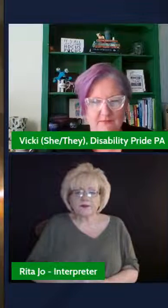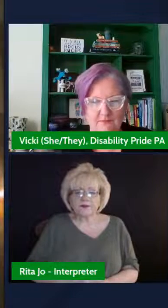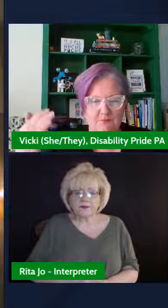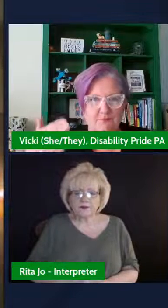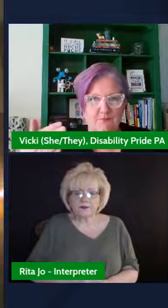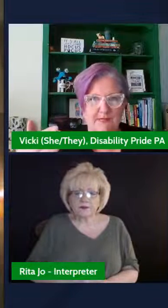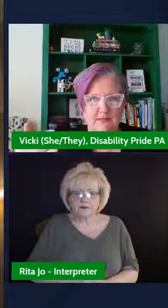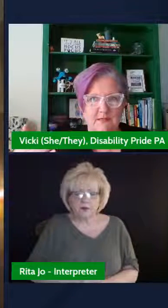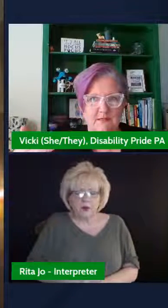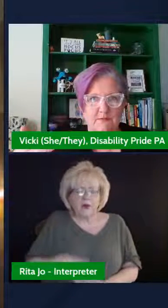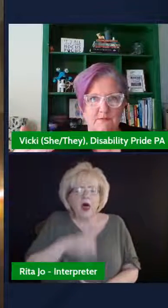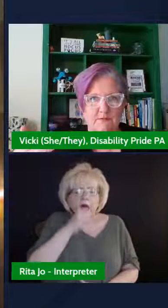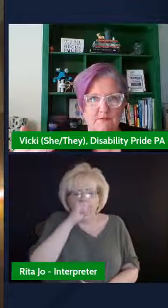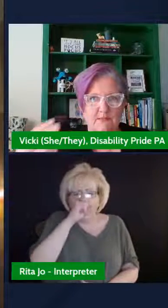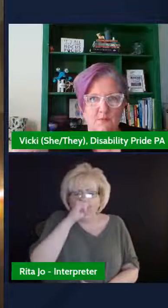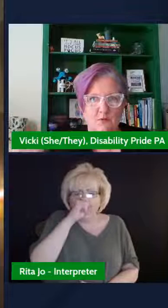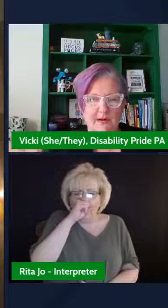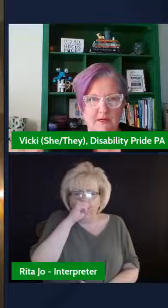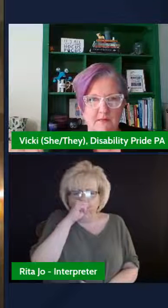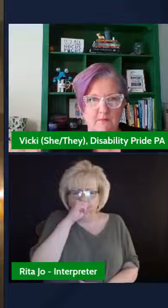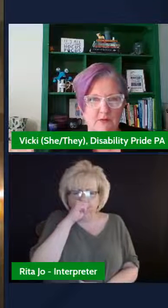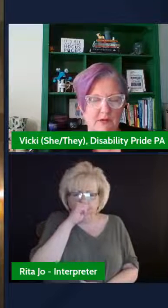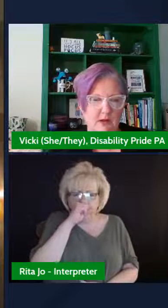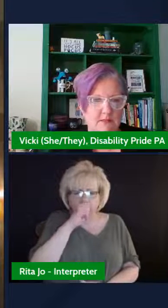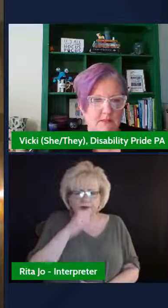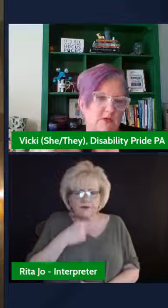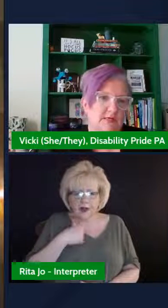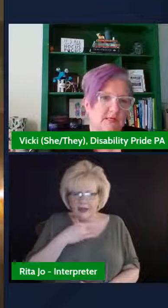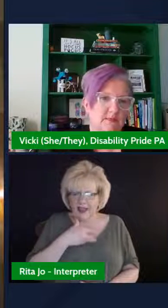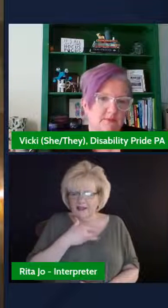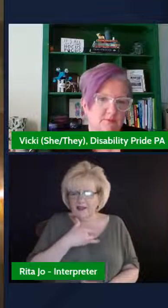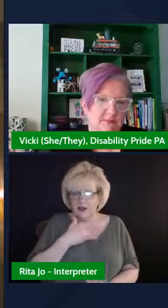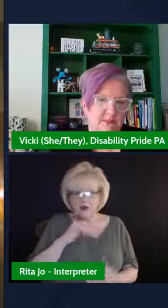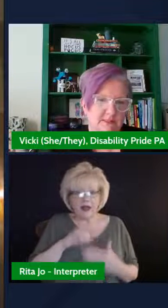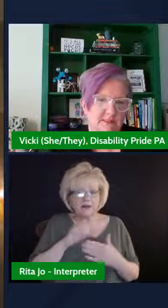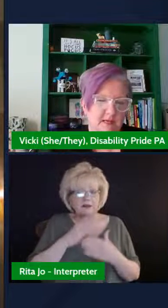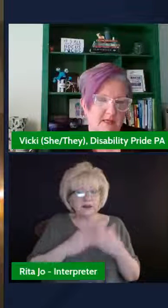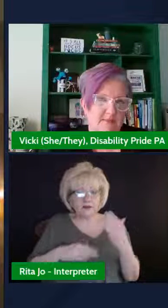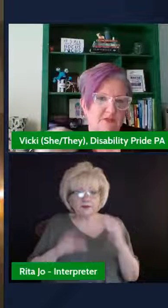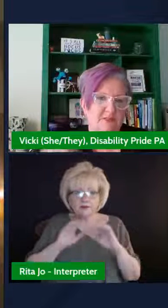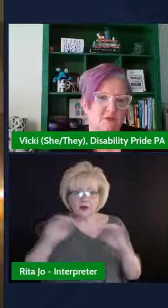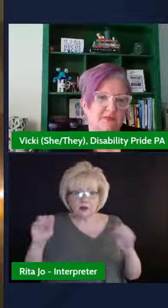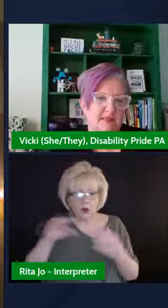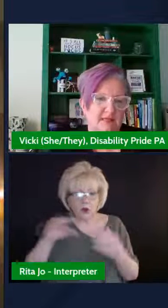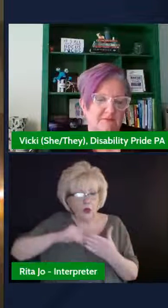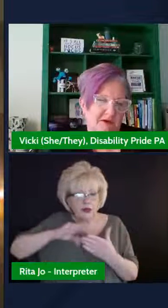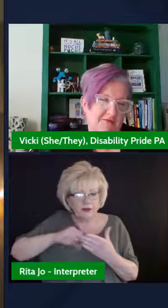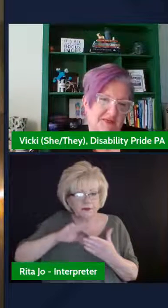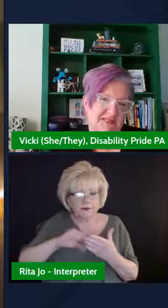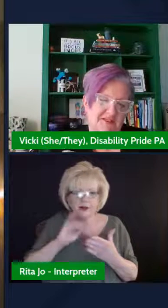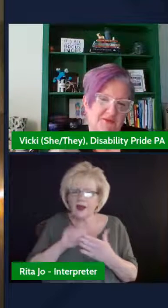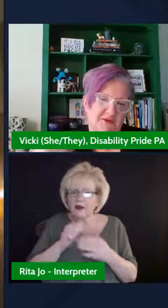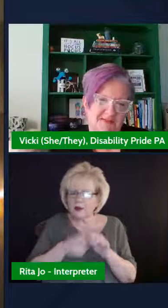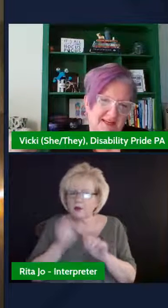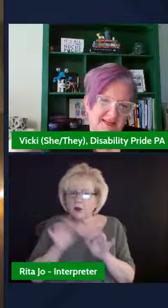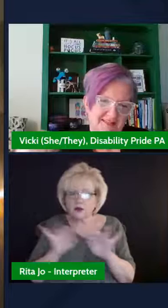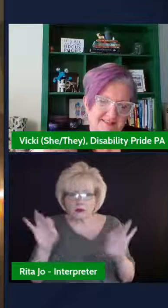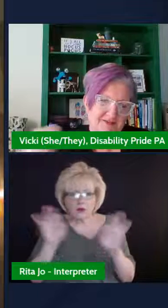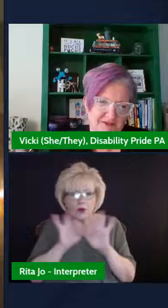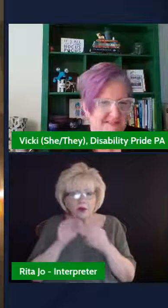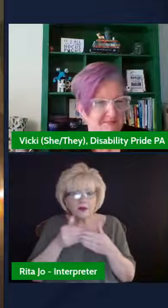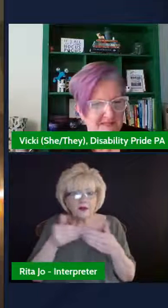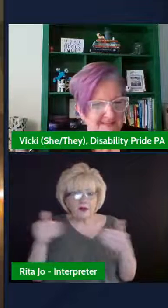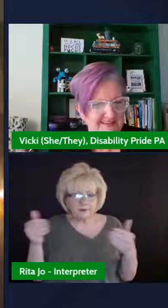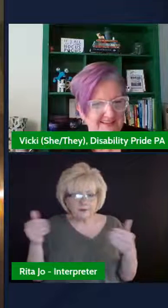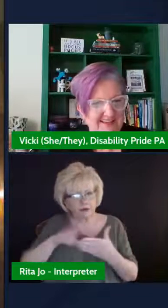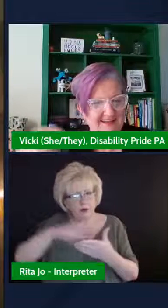like we're somewhere we're not learning, which is the most important thing for everybody to do every day is to